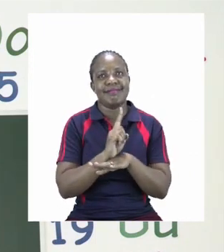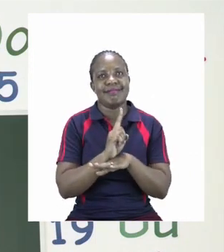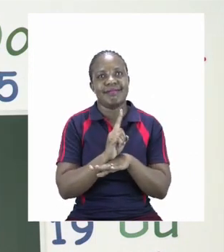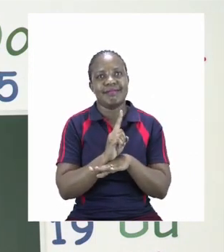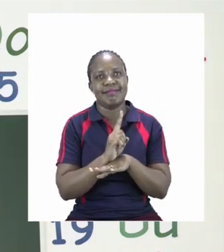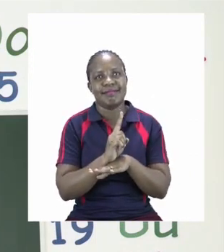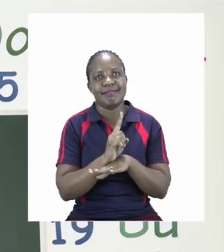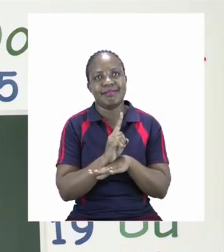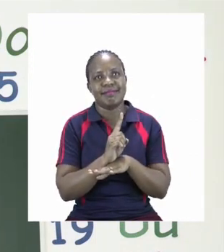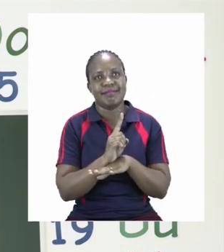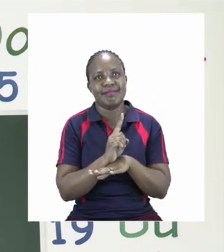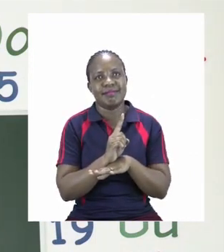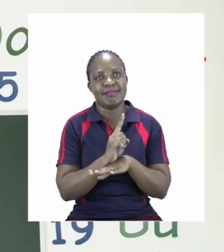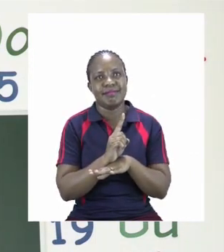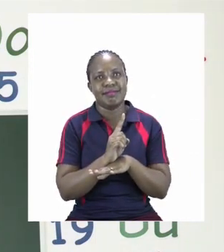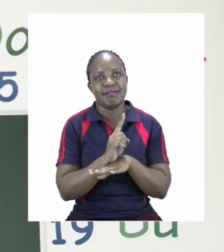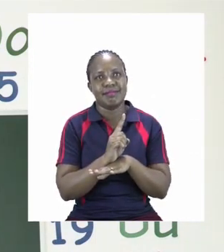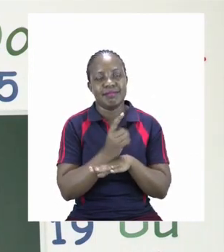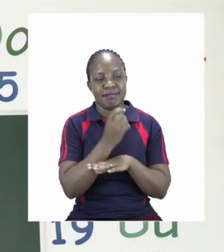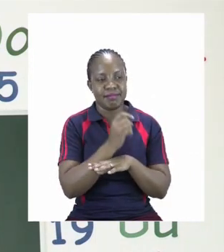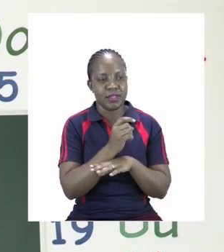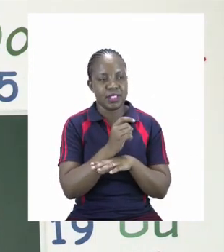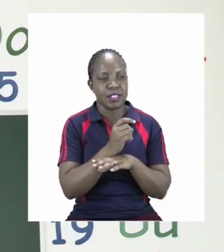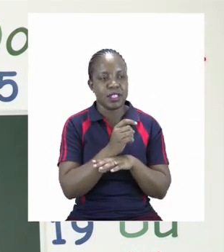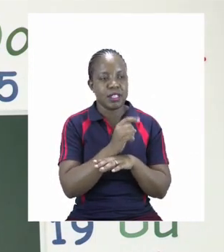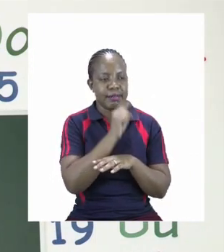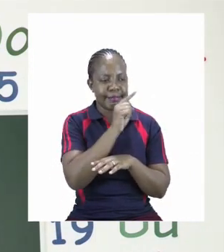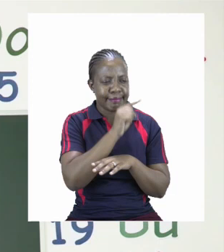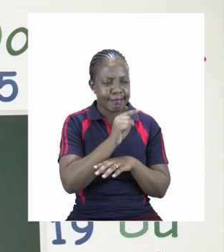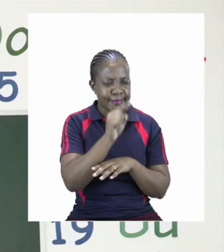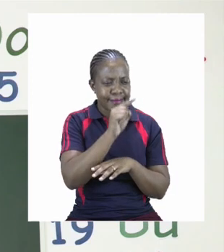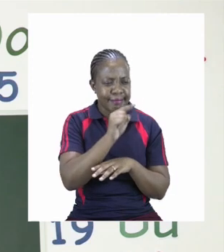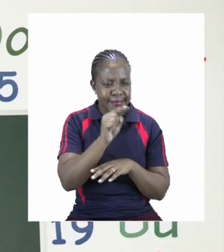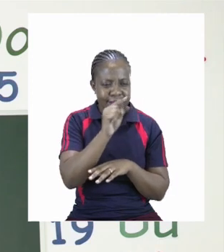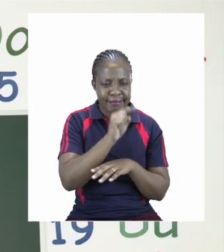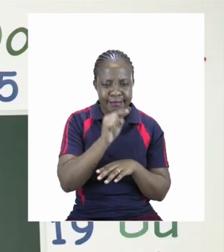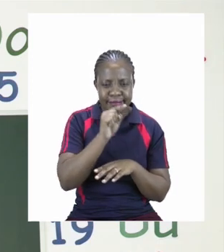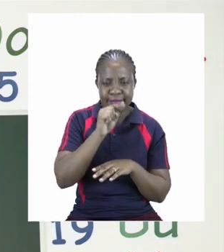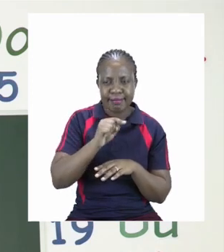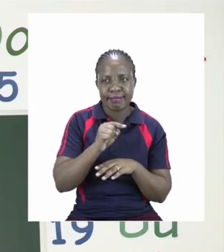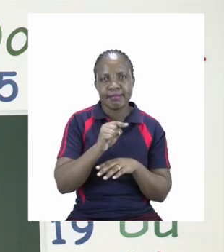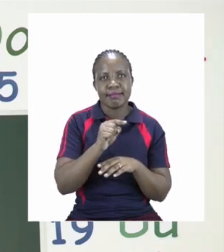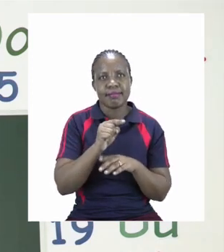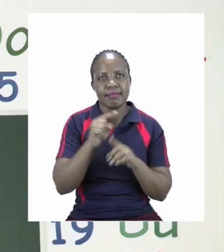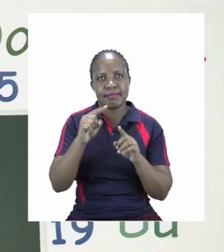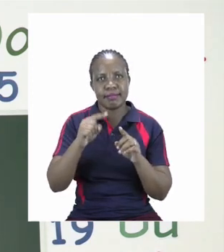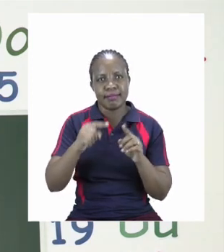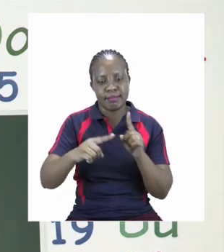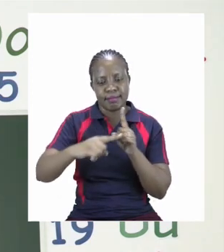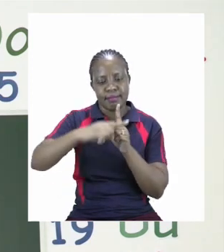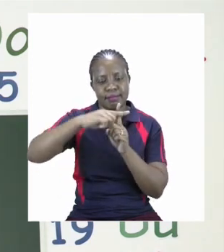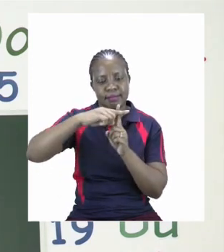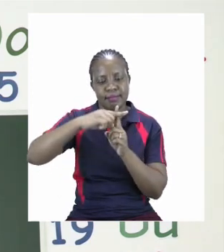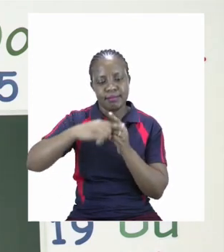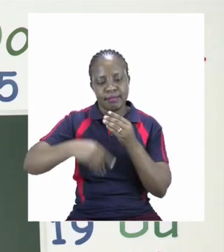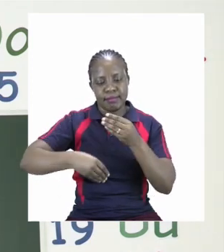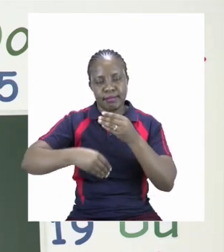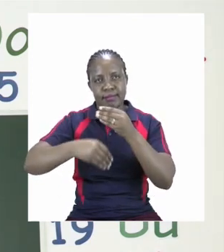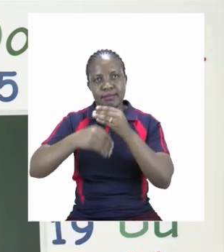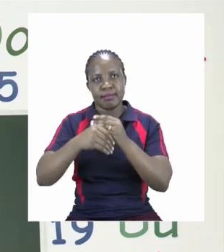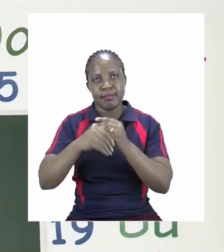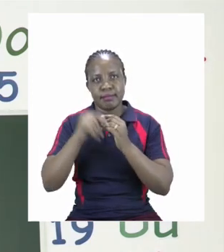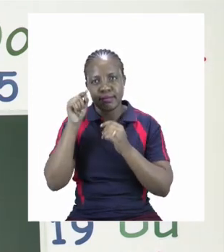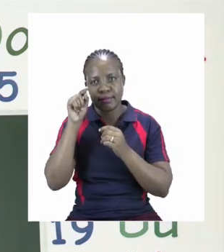has these dots and this dot. So we are going to write how many dots